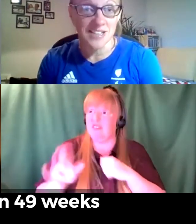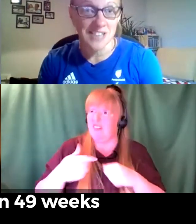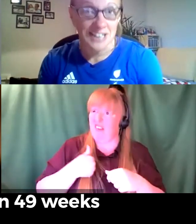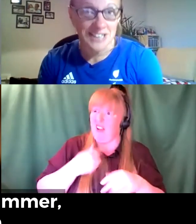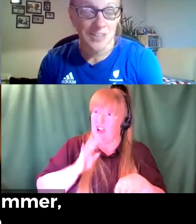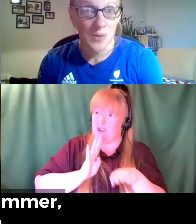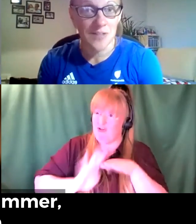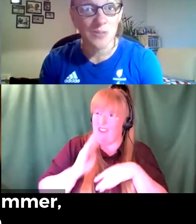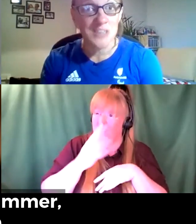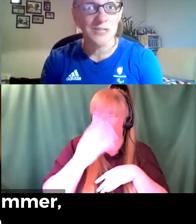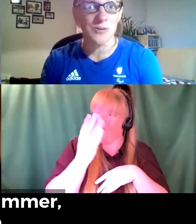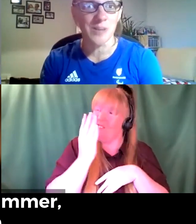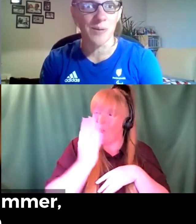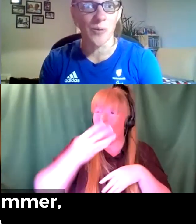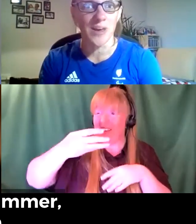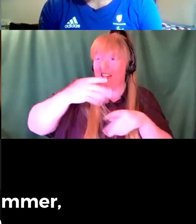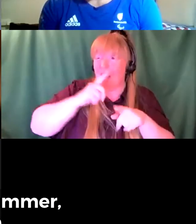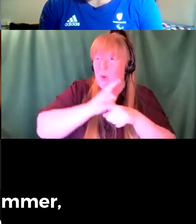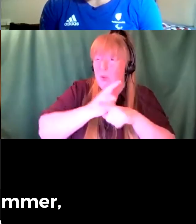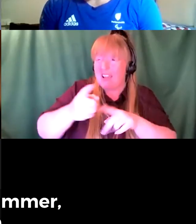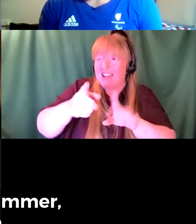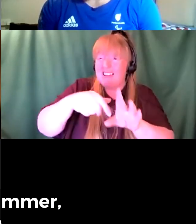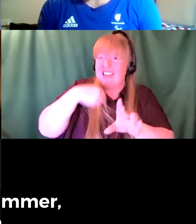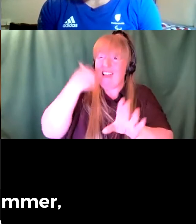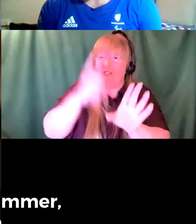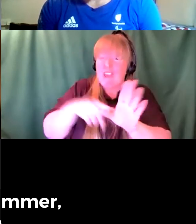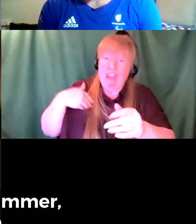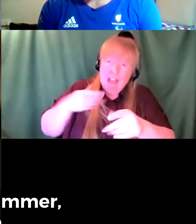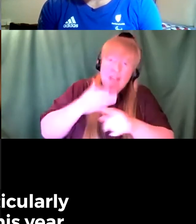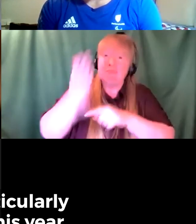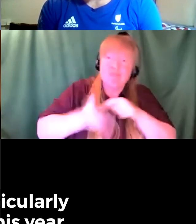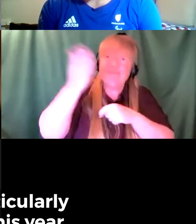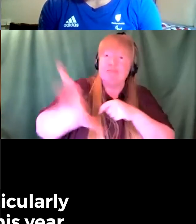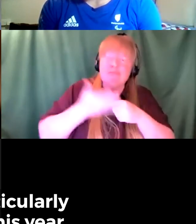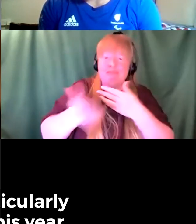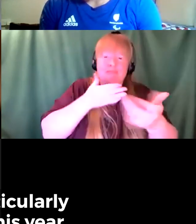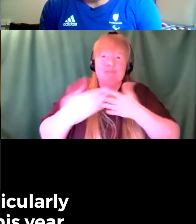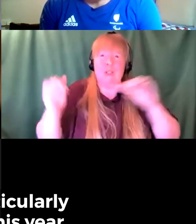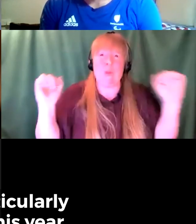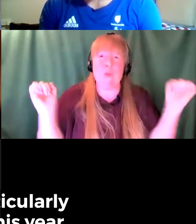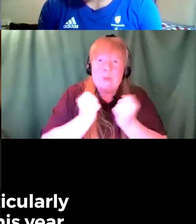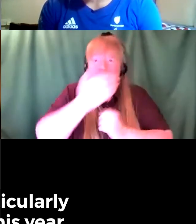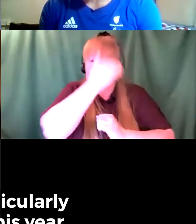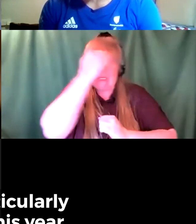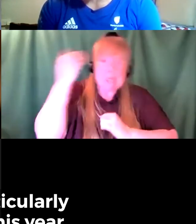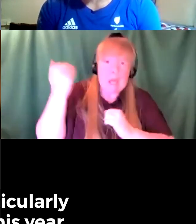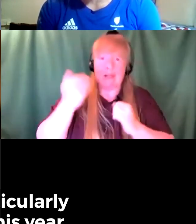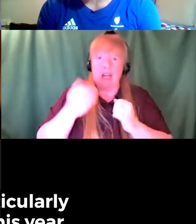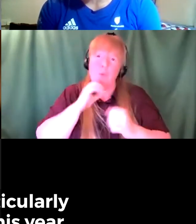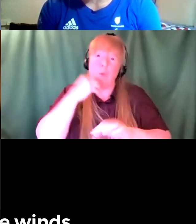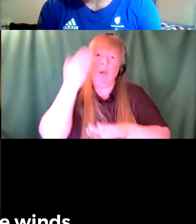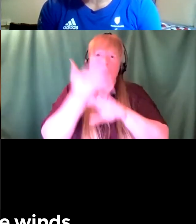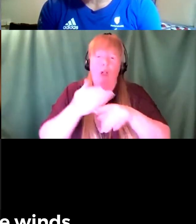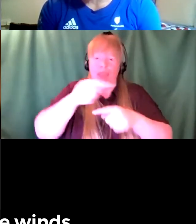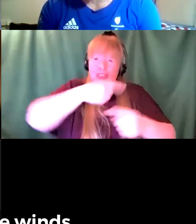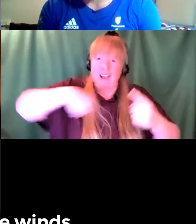year, sadly. So whether it's winter or summer, we're out on that lake. I think there were some particularly gruesome sessions earlier this